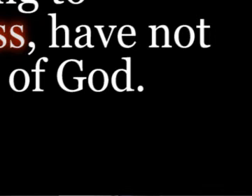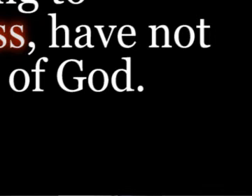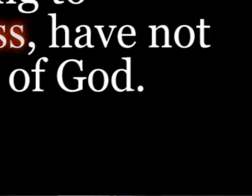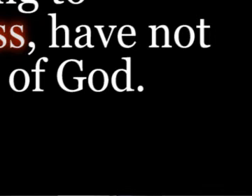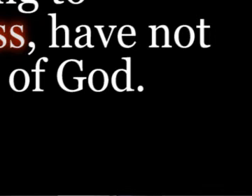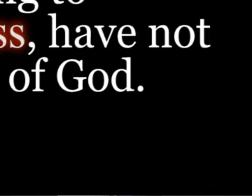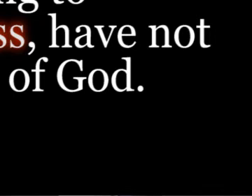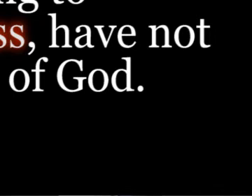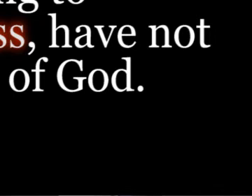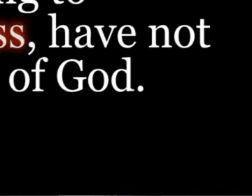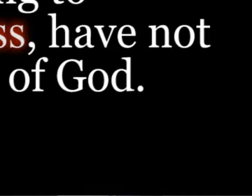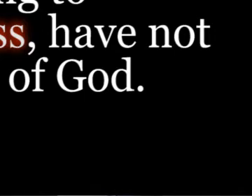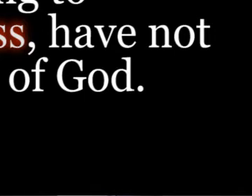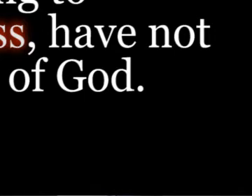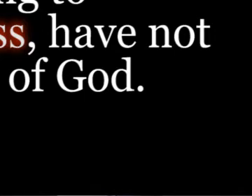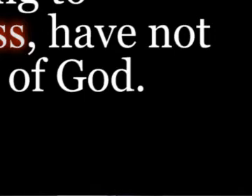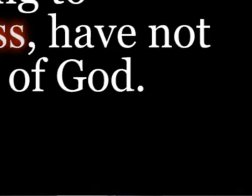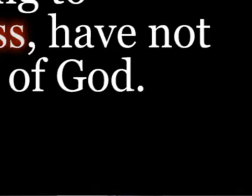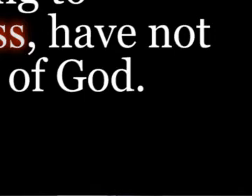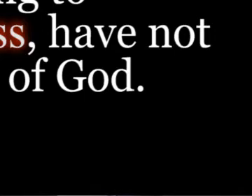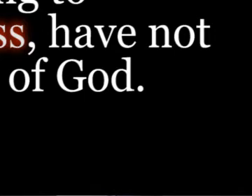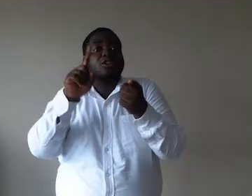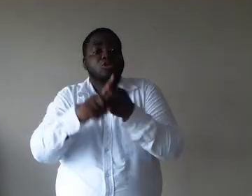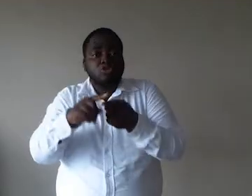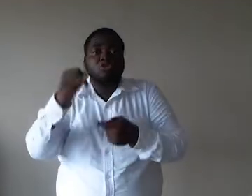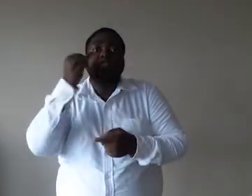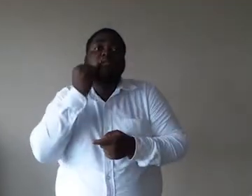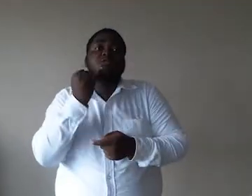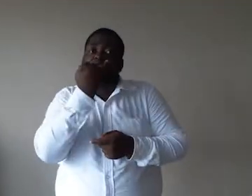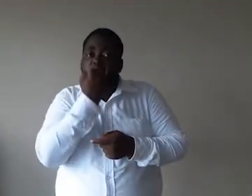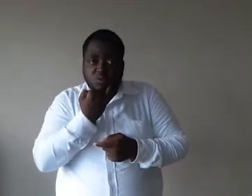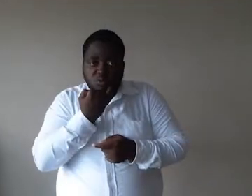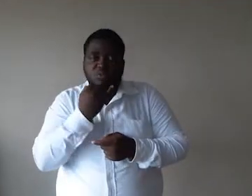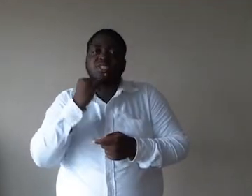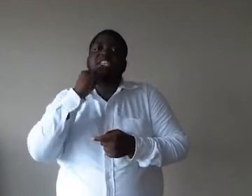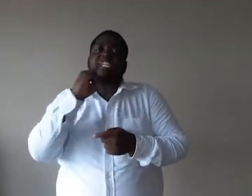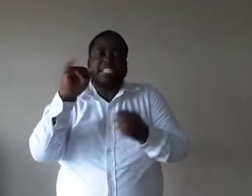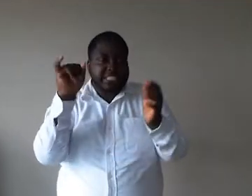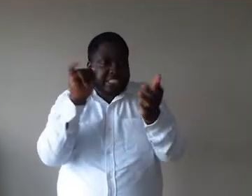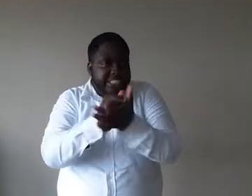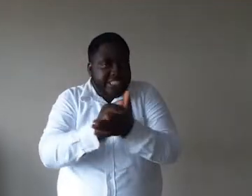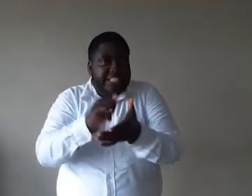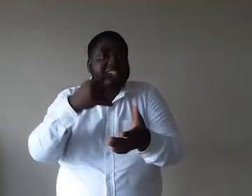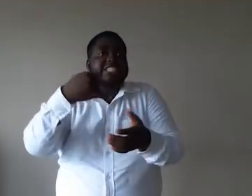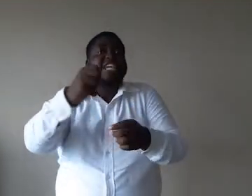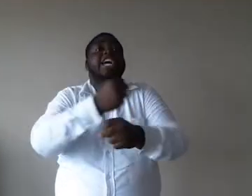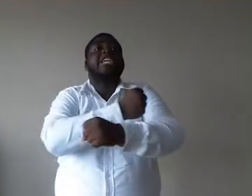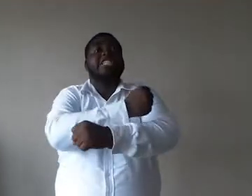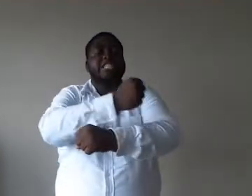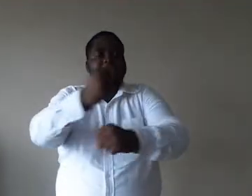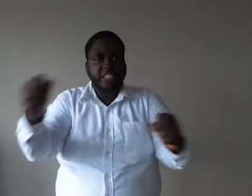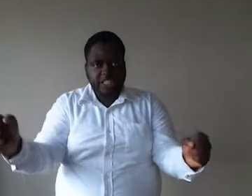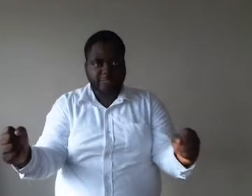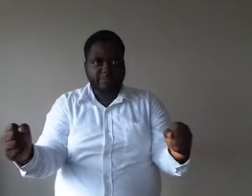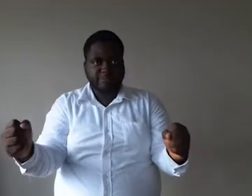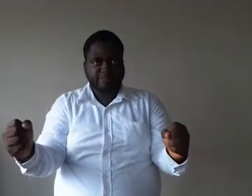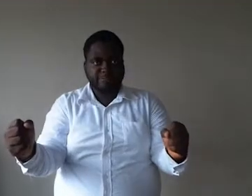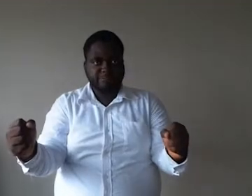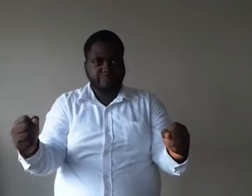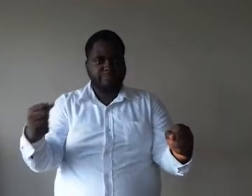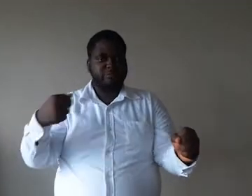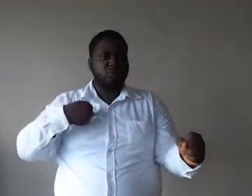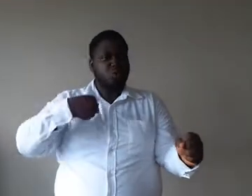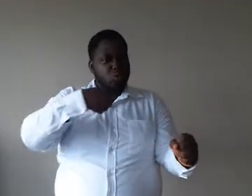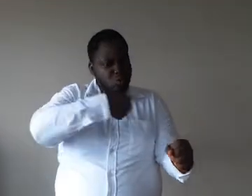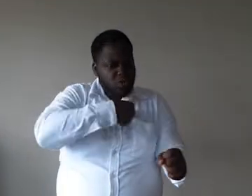We are always praying that the whole world will come to that knowledge of the truth. We are praying that you watching us today, you will come to the knowledge of the